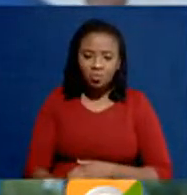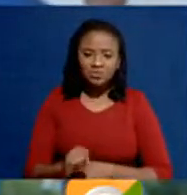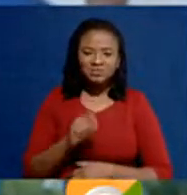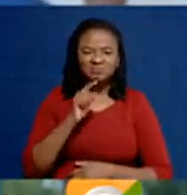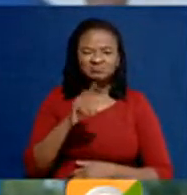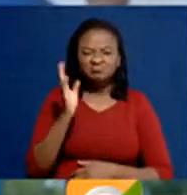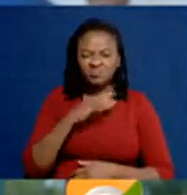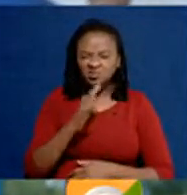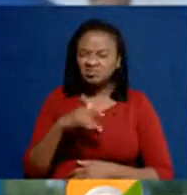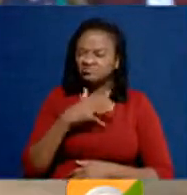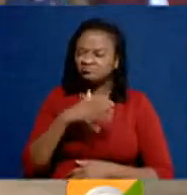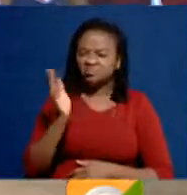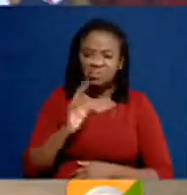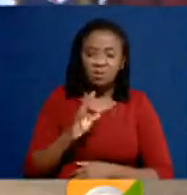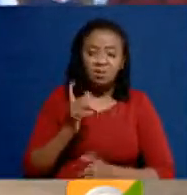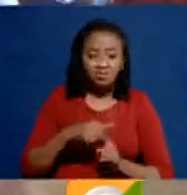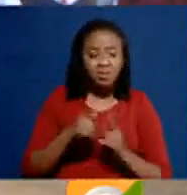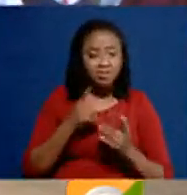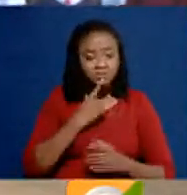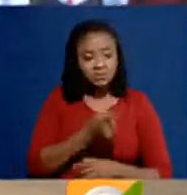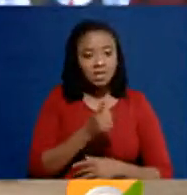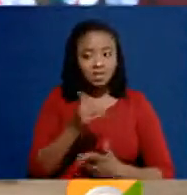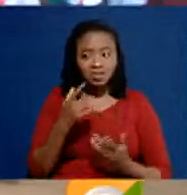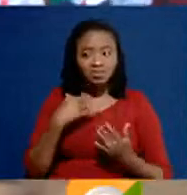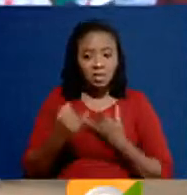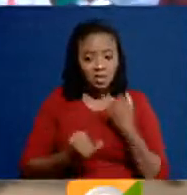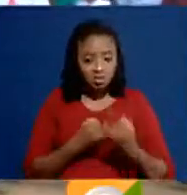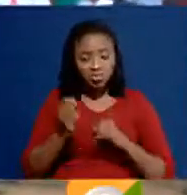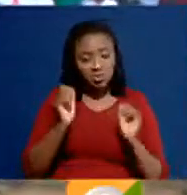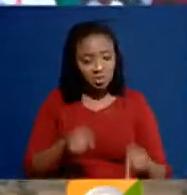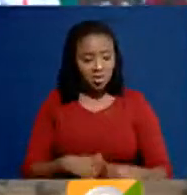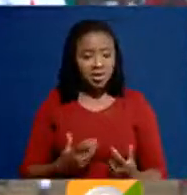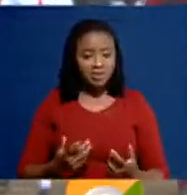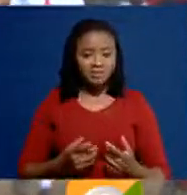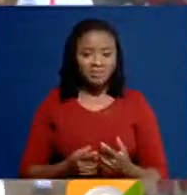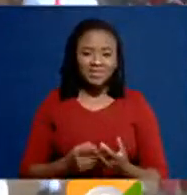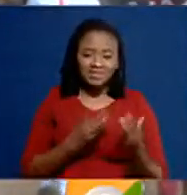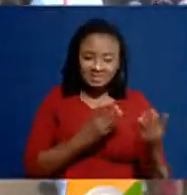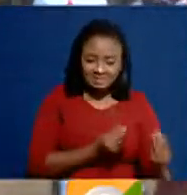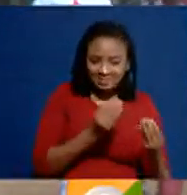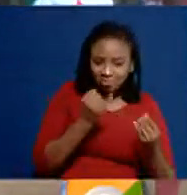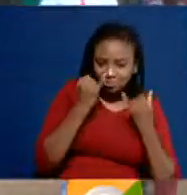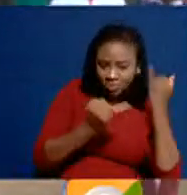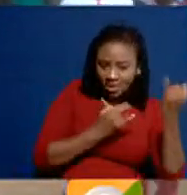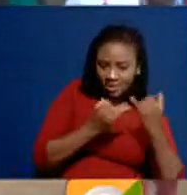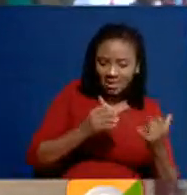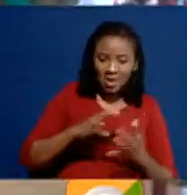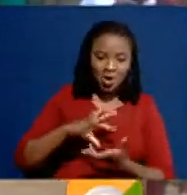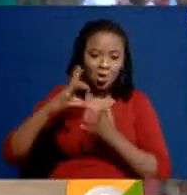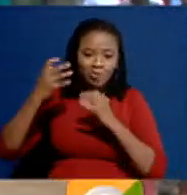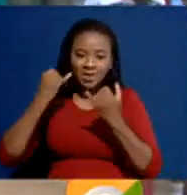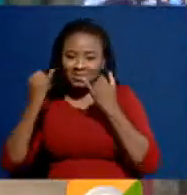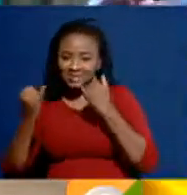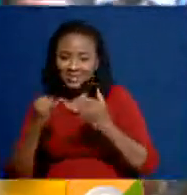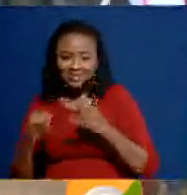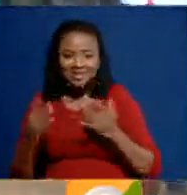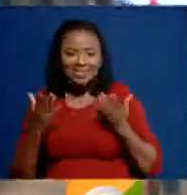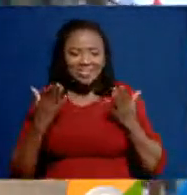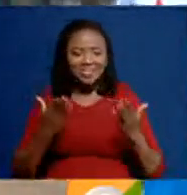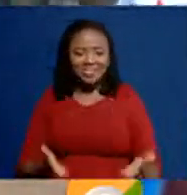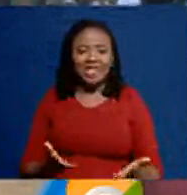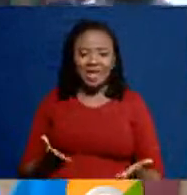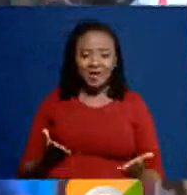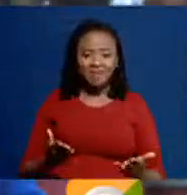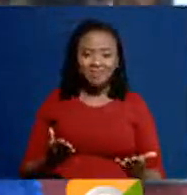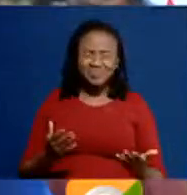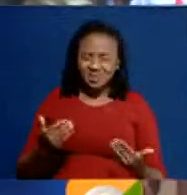to tell them there's value chains. From simple concepts to complex ones, the Nairobi International Trade Fair has thrilled both the